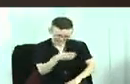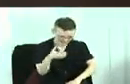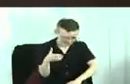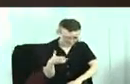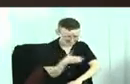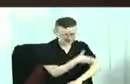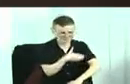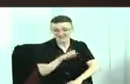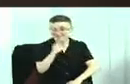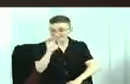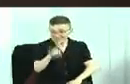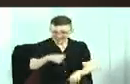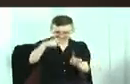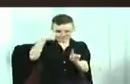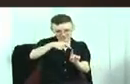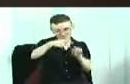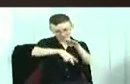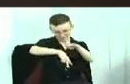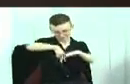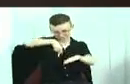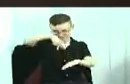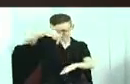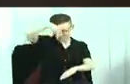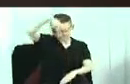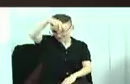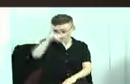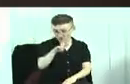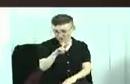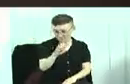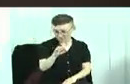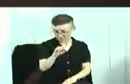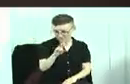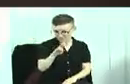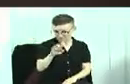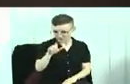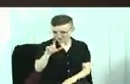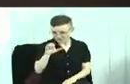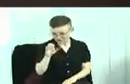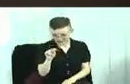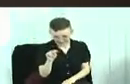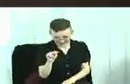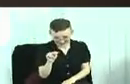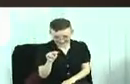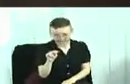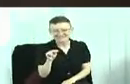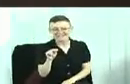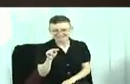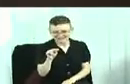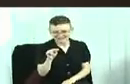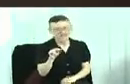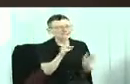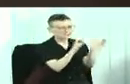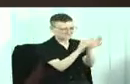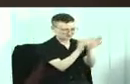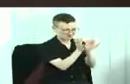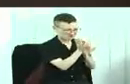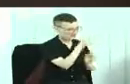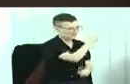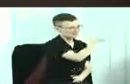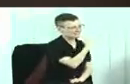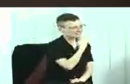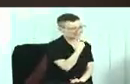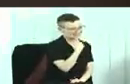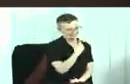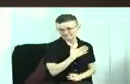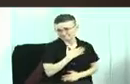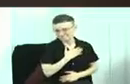That's what resurrection, my friends, is all about. And so he says, for me, the most